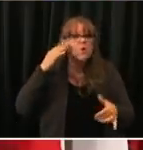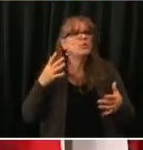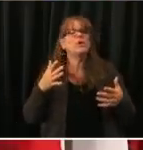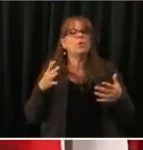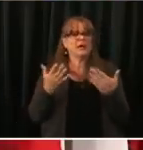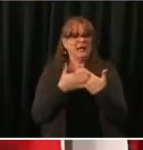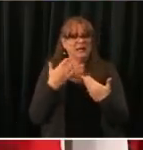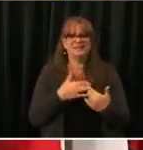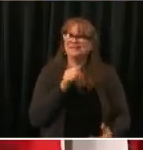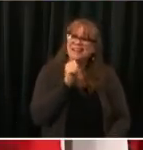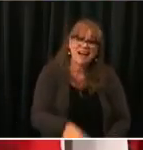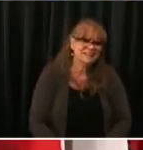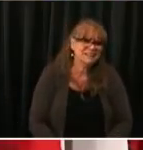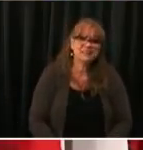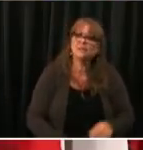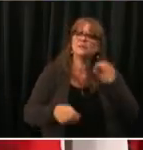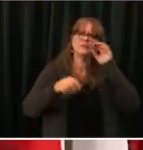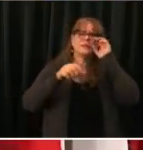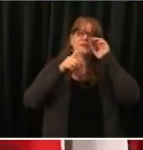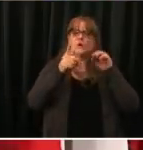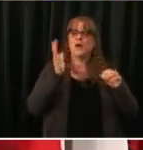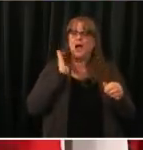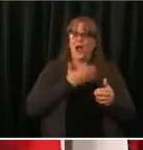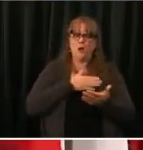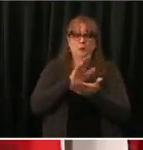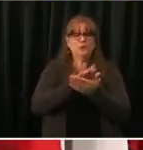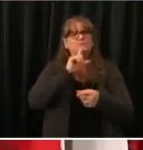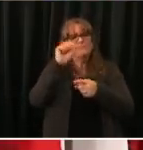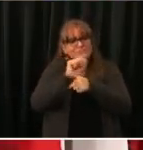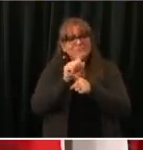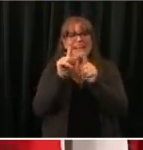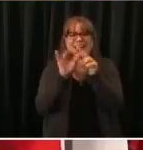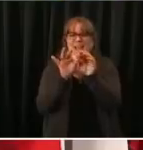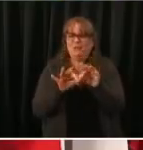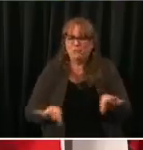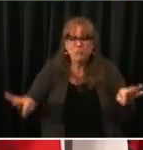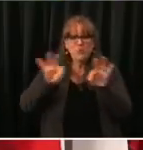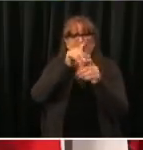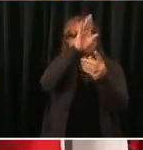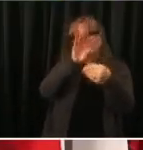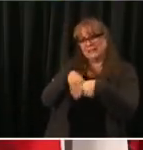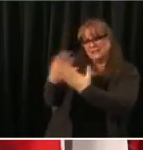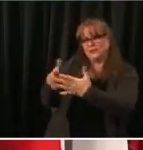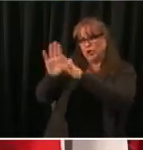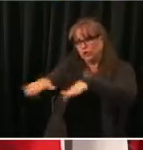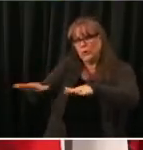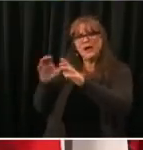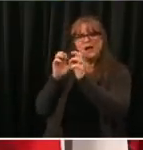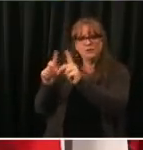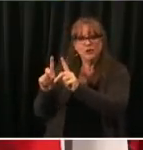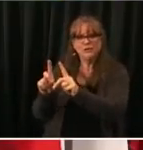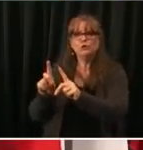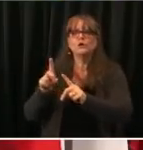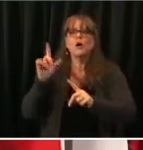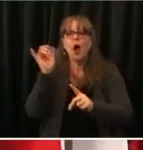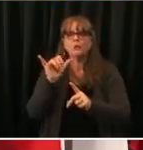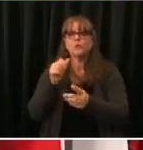are key to have back, first and foremost, for the kids and their families, but also for equity across